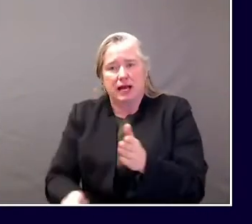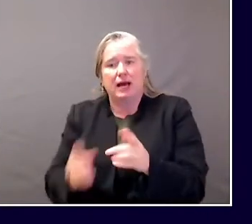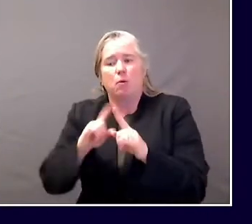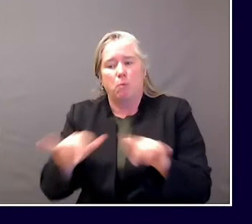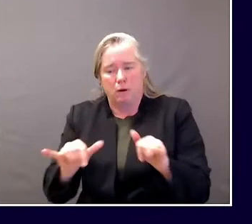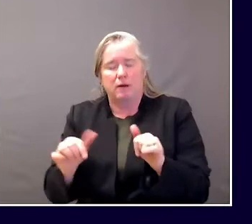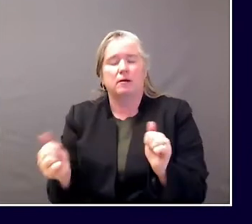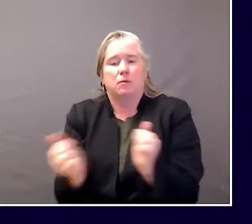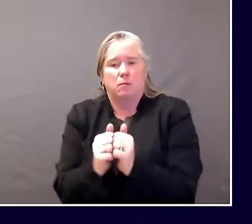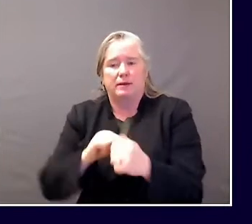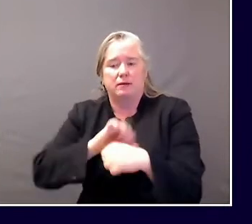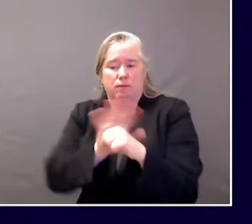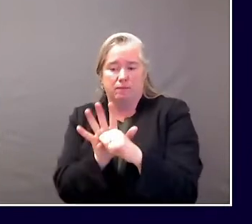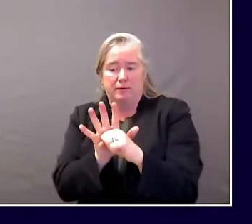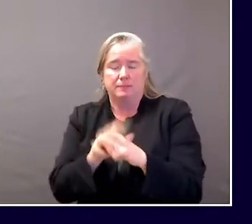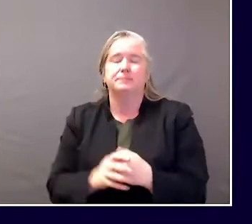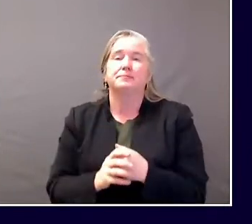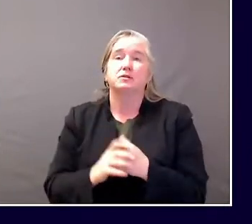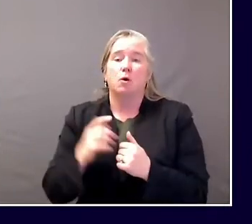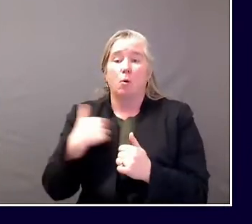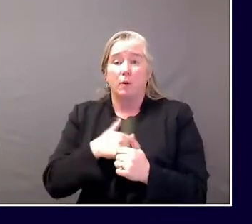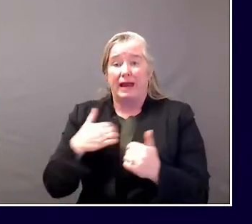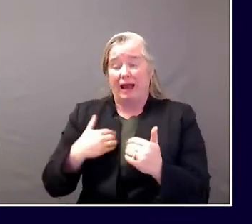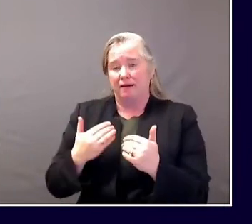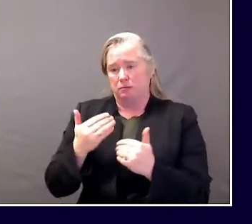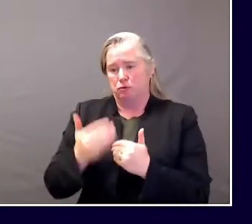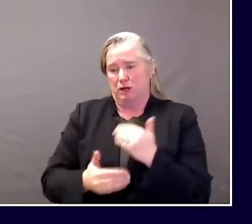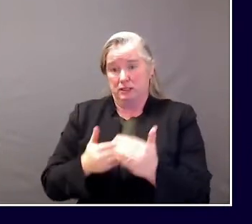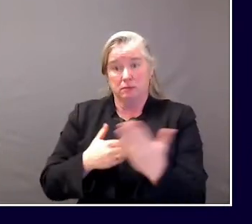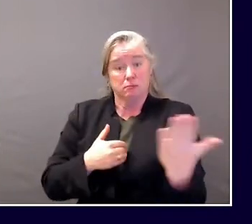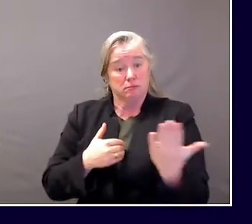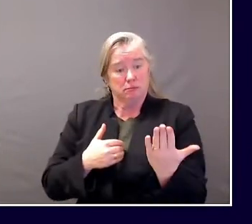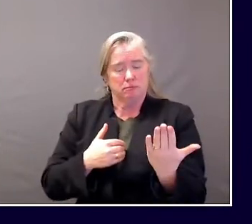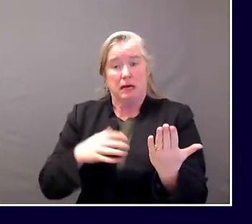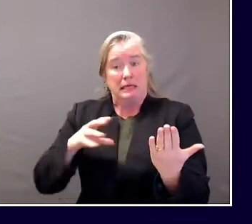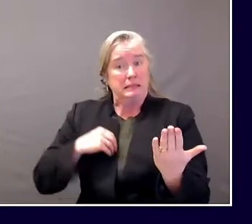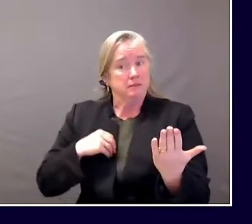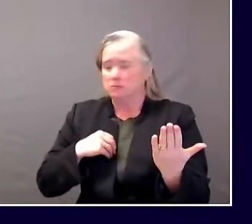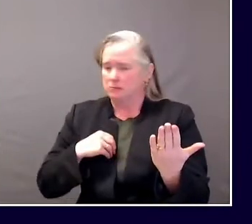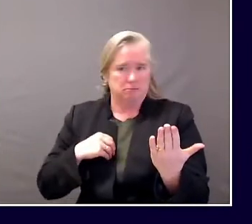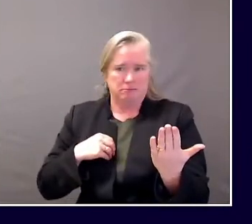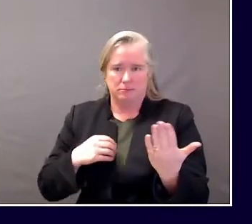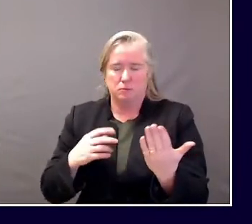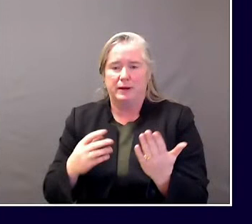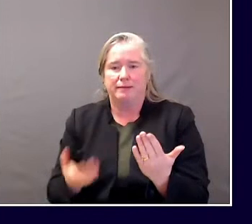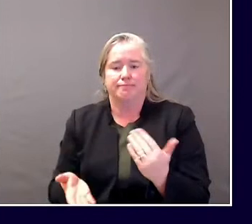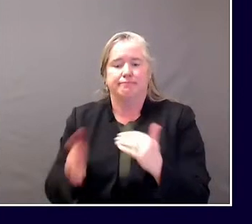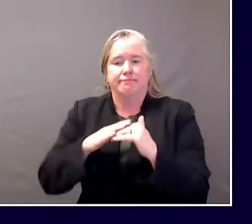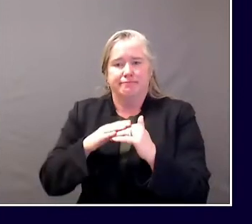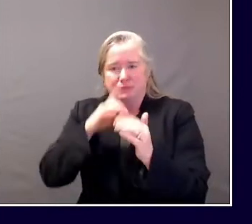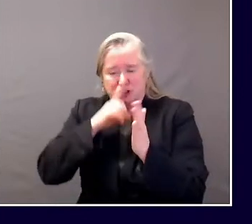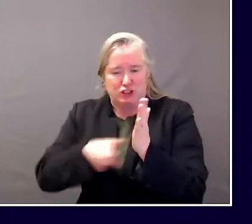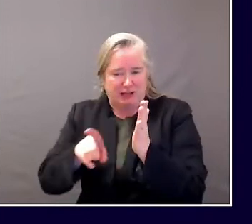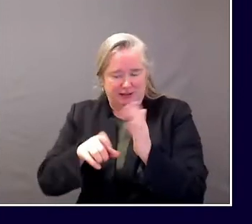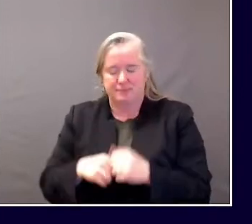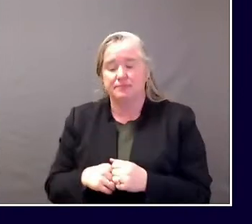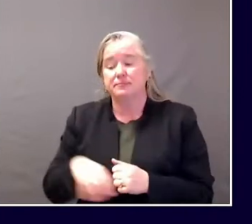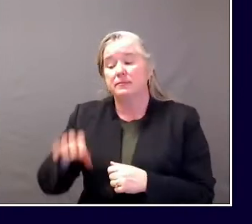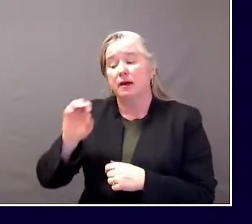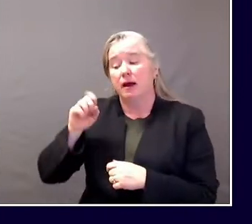safeguard process in place that goes one step further. Our epidemiologists